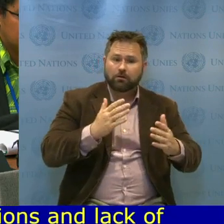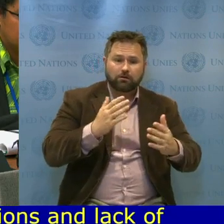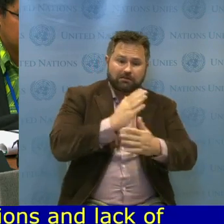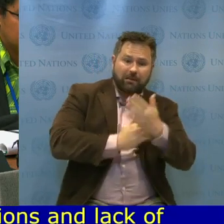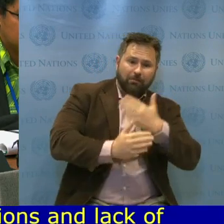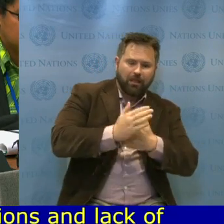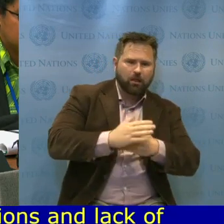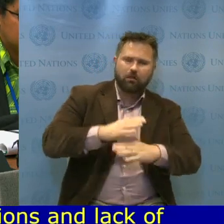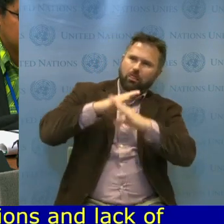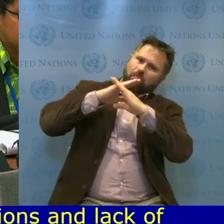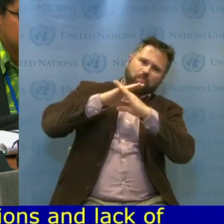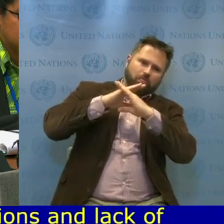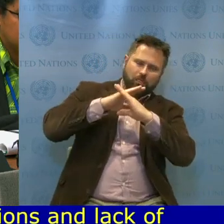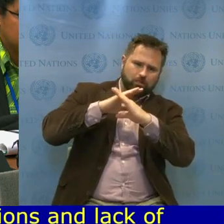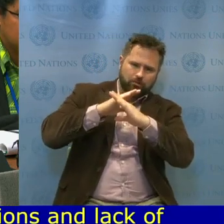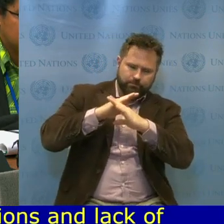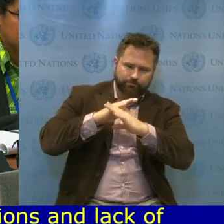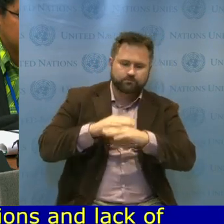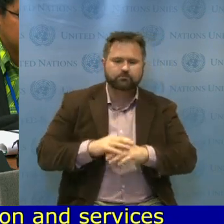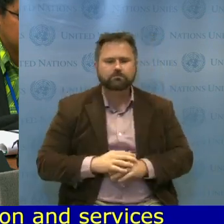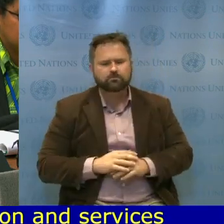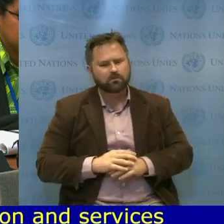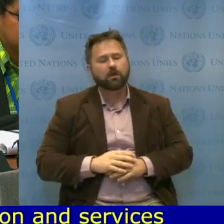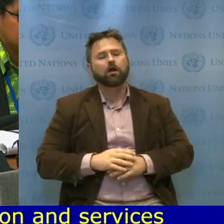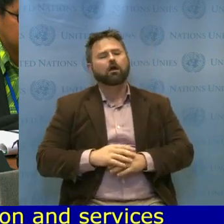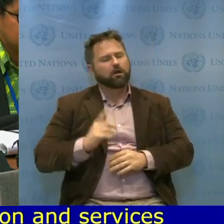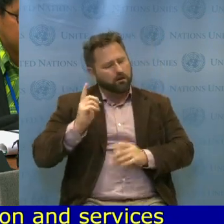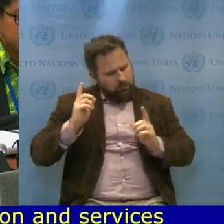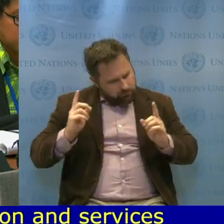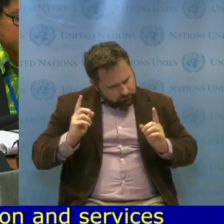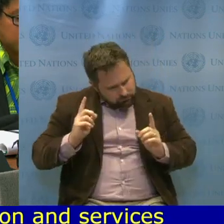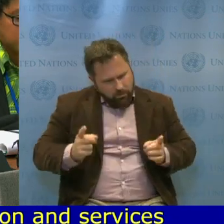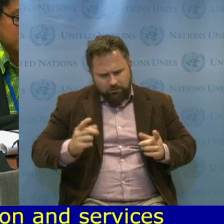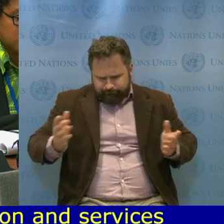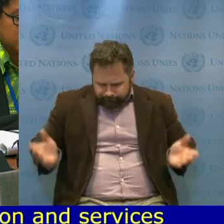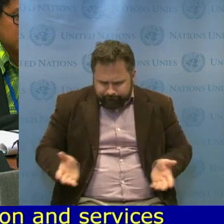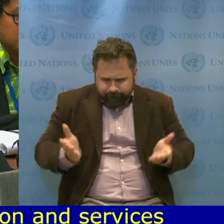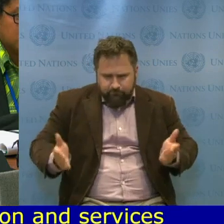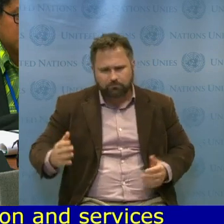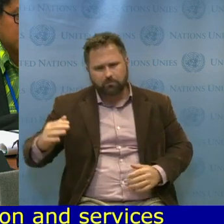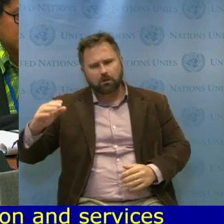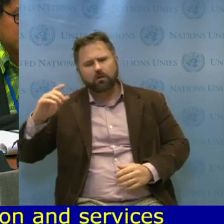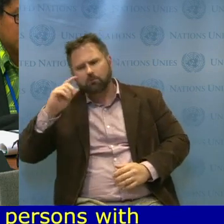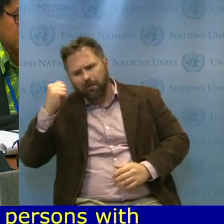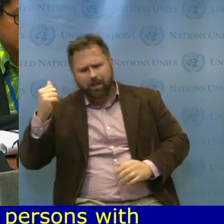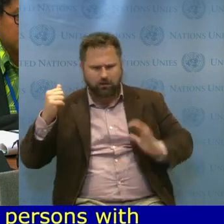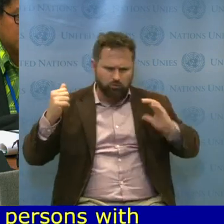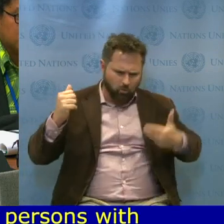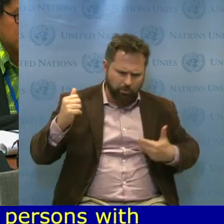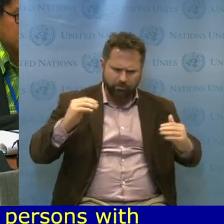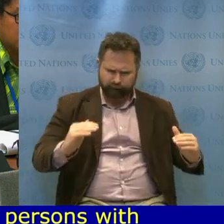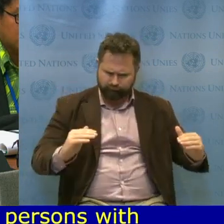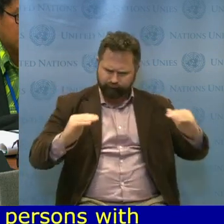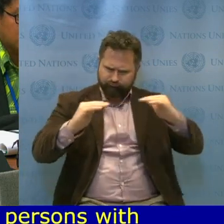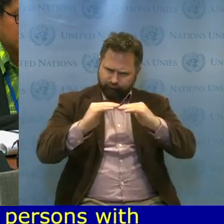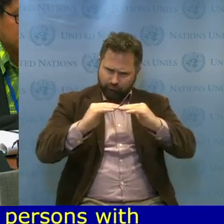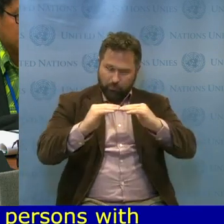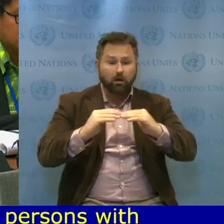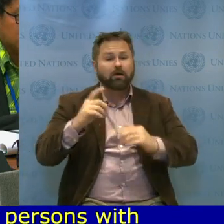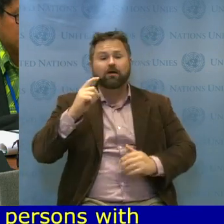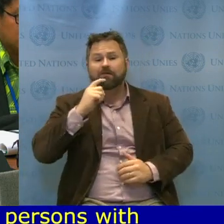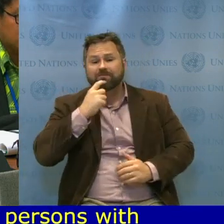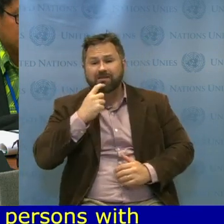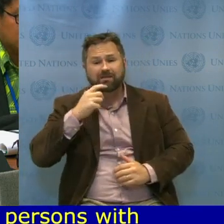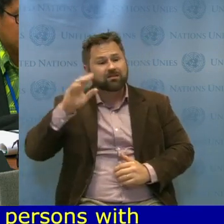Promoting gender equality, sexual and reproductive health and rights are long-standing priorities in Finland's